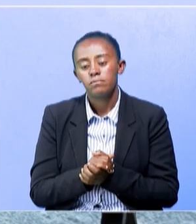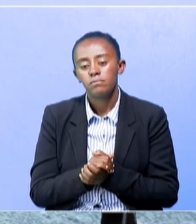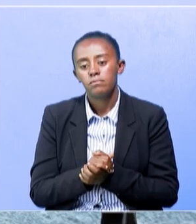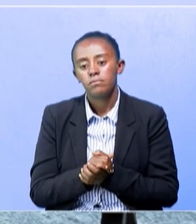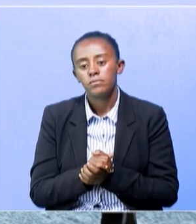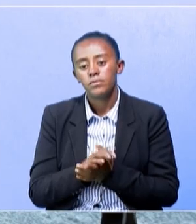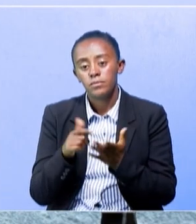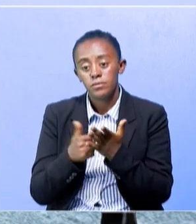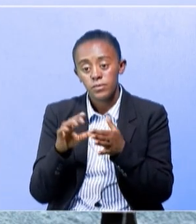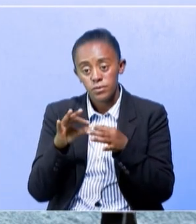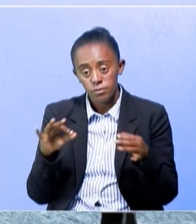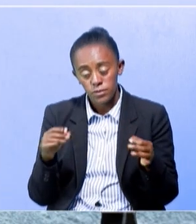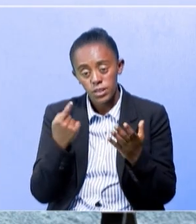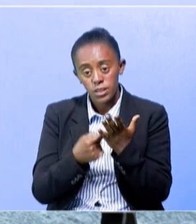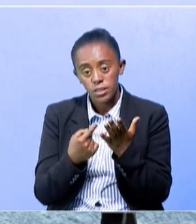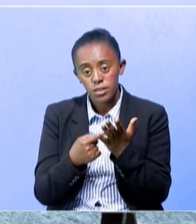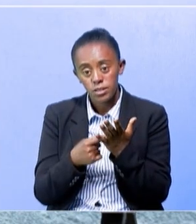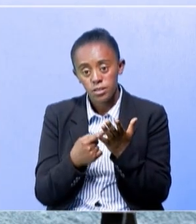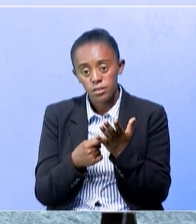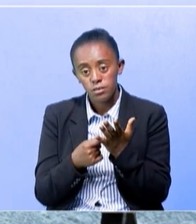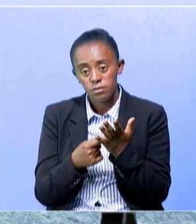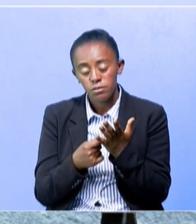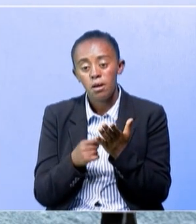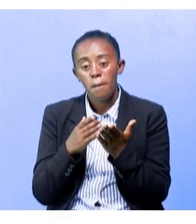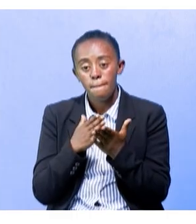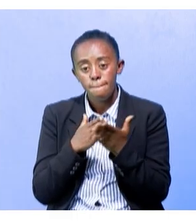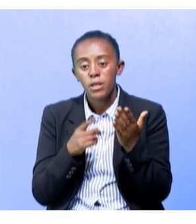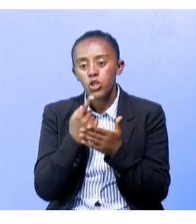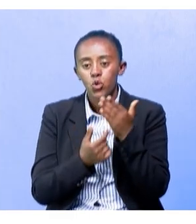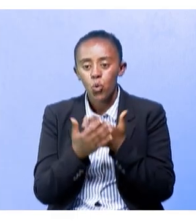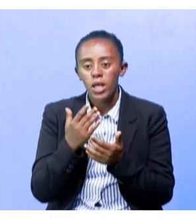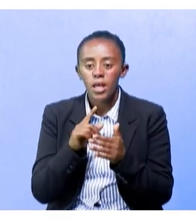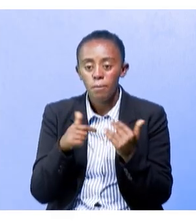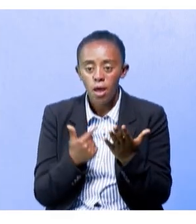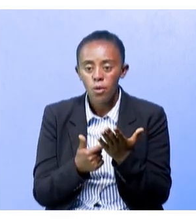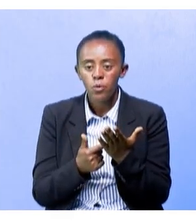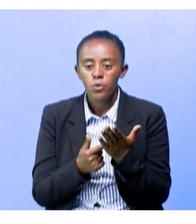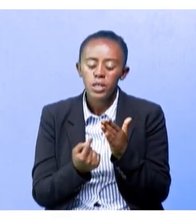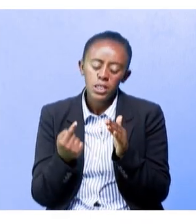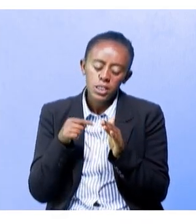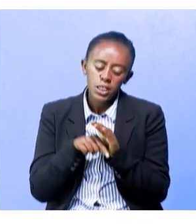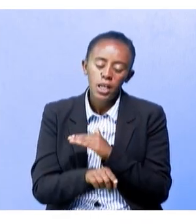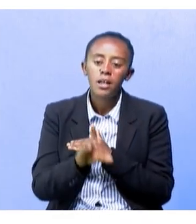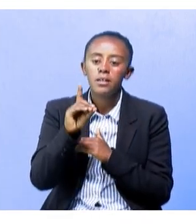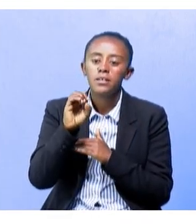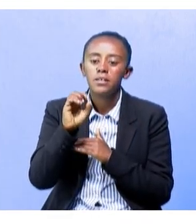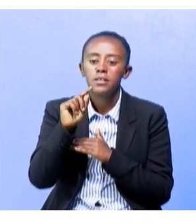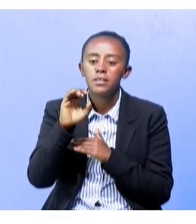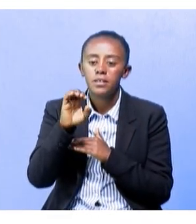In this sentence, or maybe in this part, we're talking about what? Details.